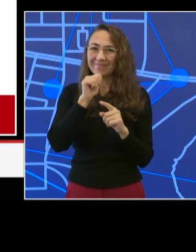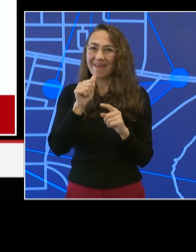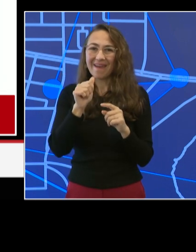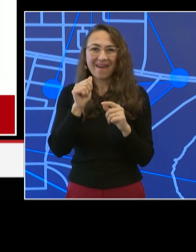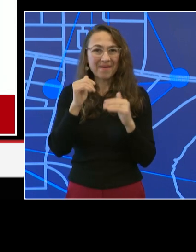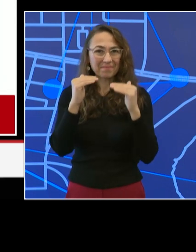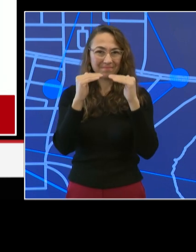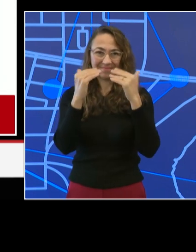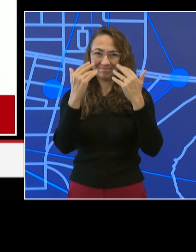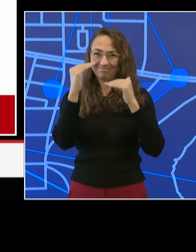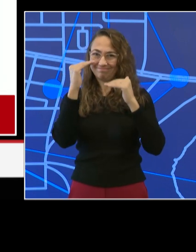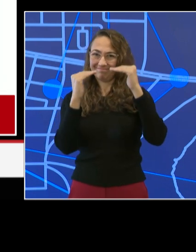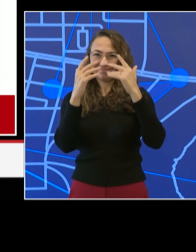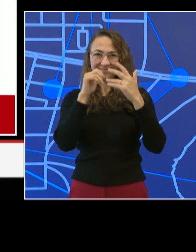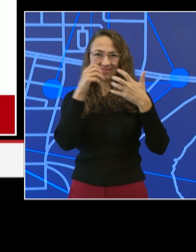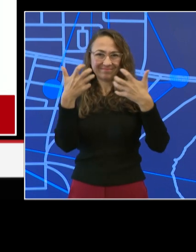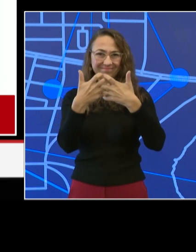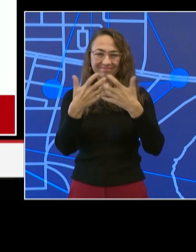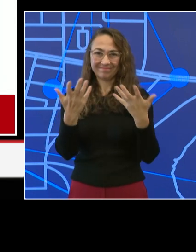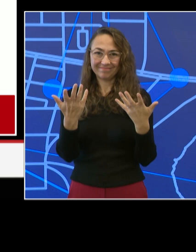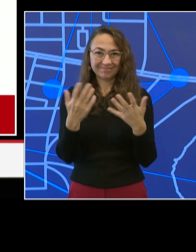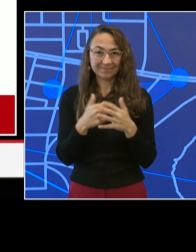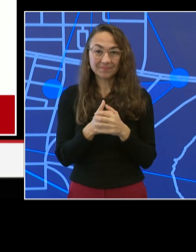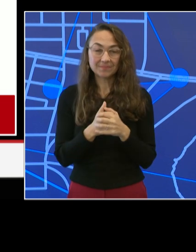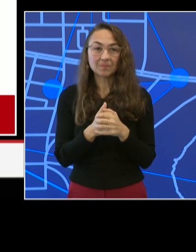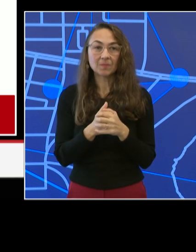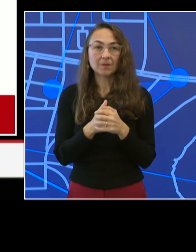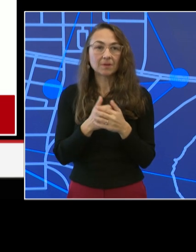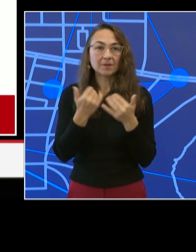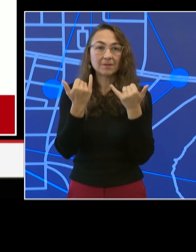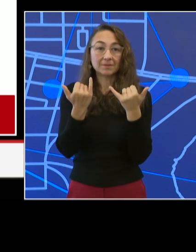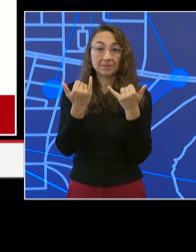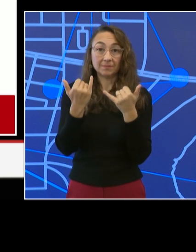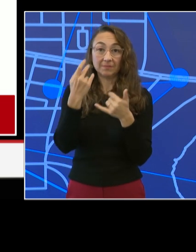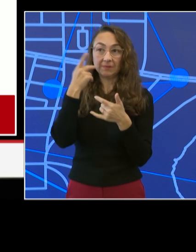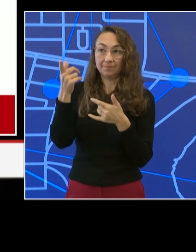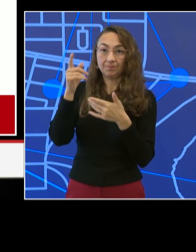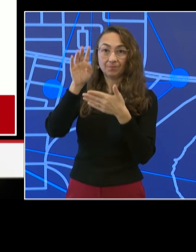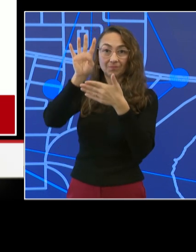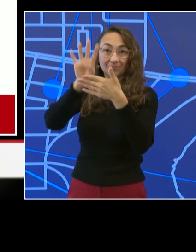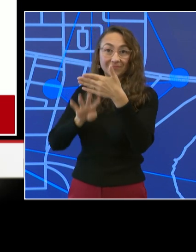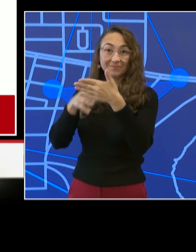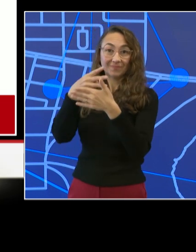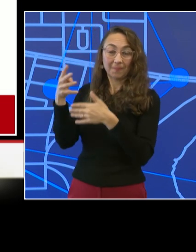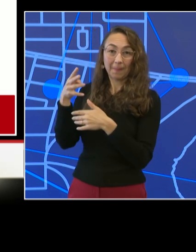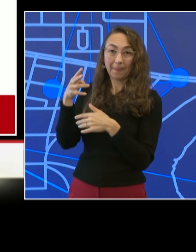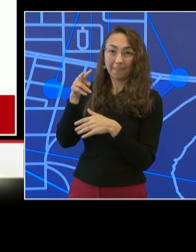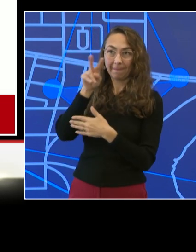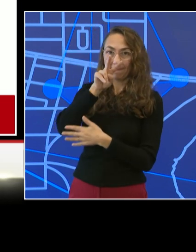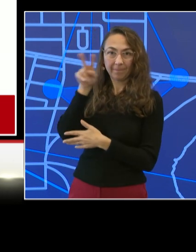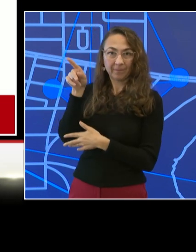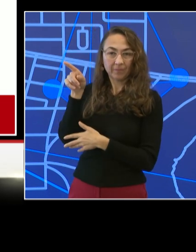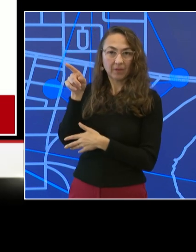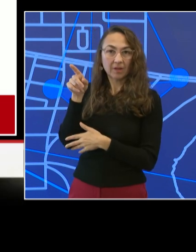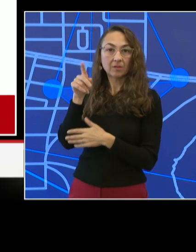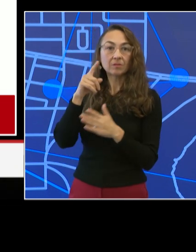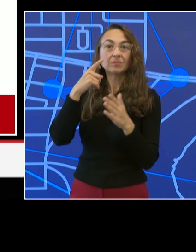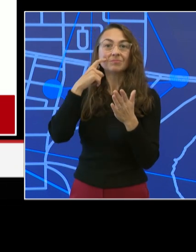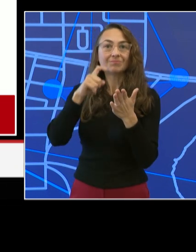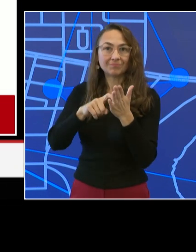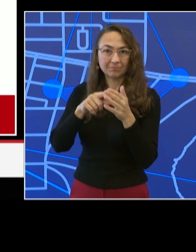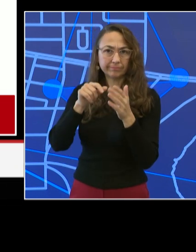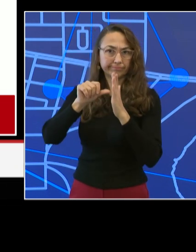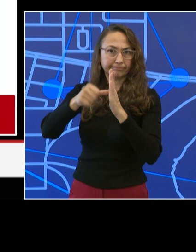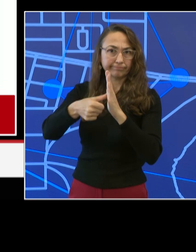progress on keeping Washingtonians safe. Again, violent crime is down 16% compared to 2019, with a